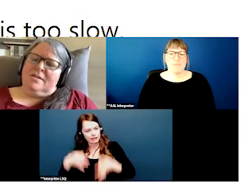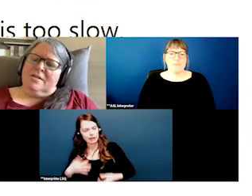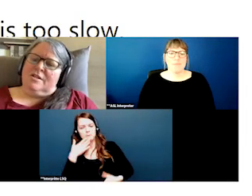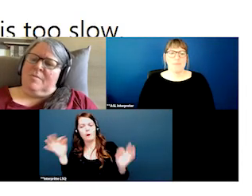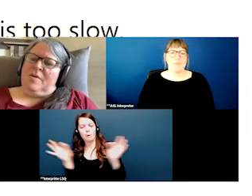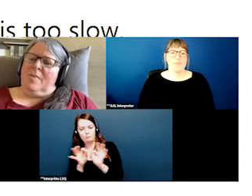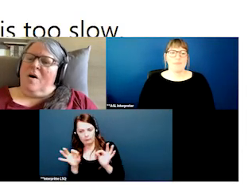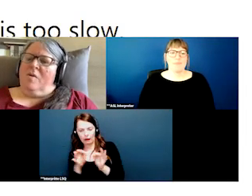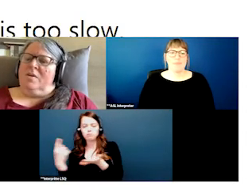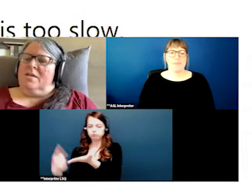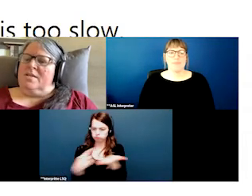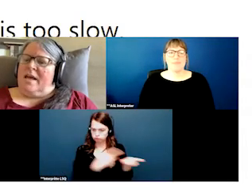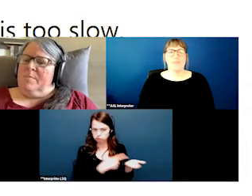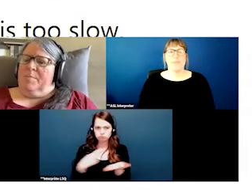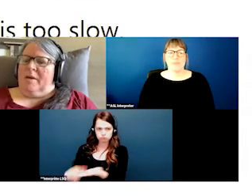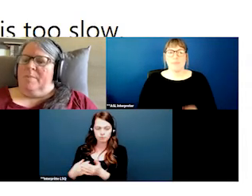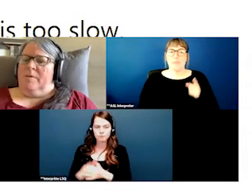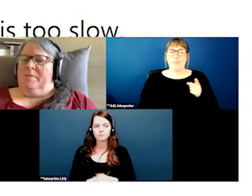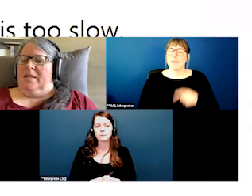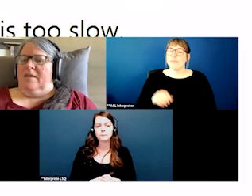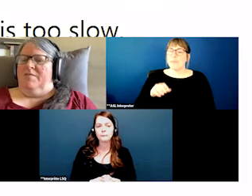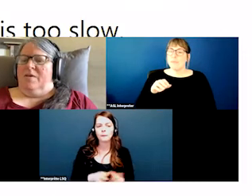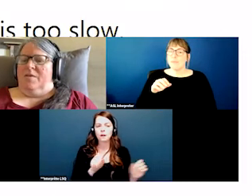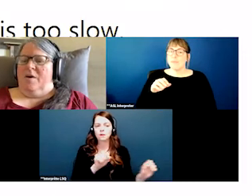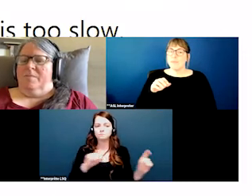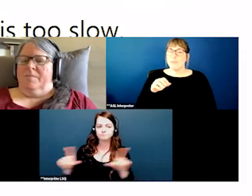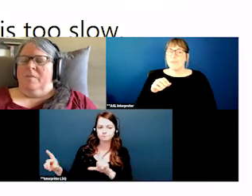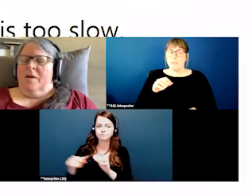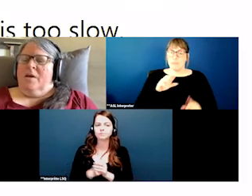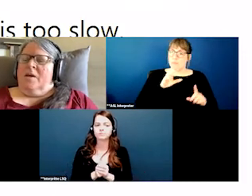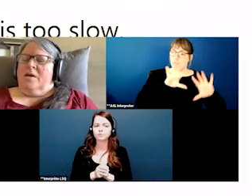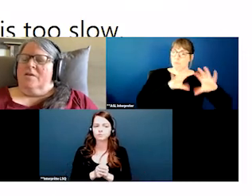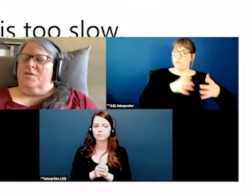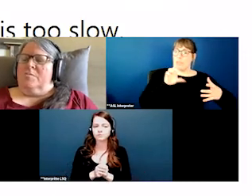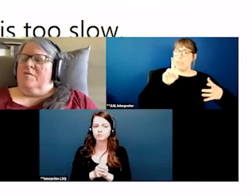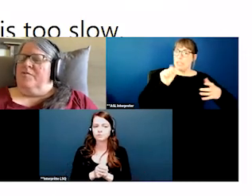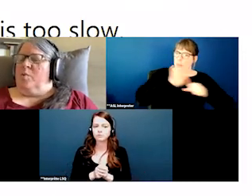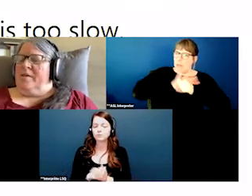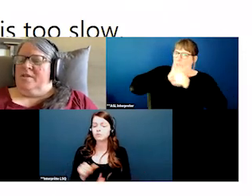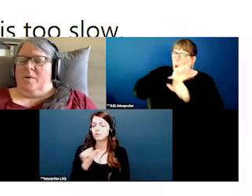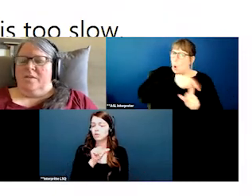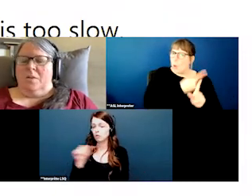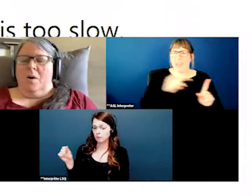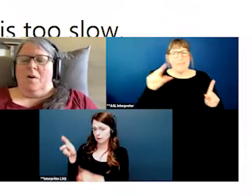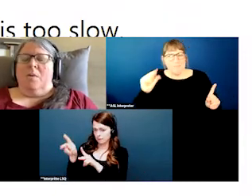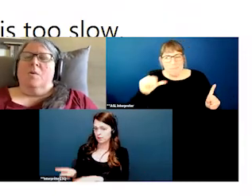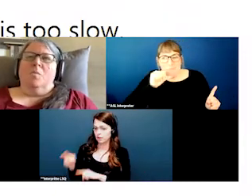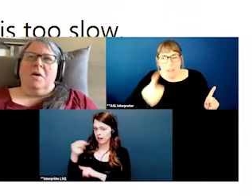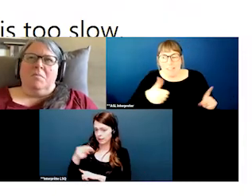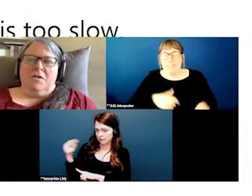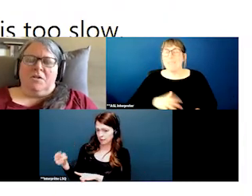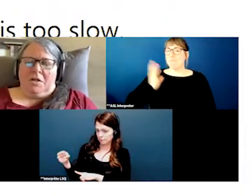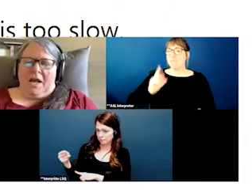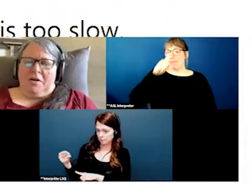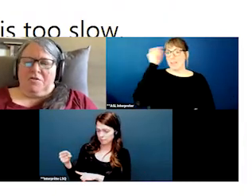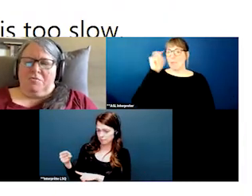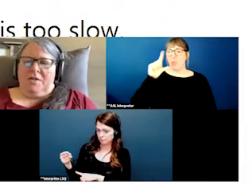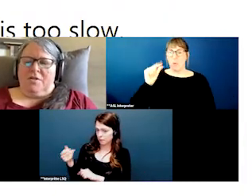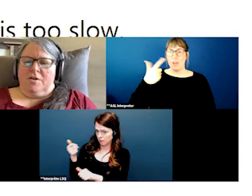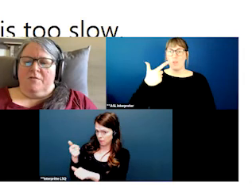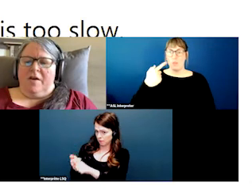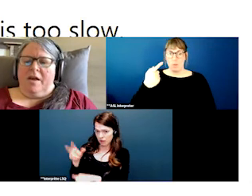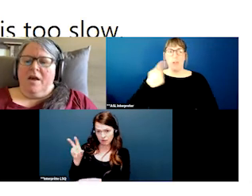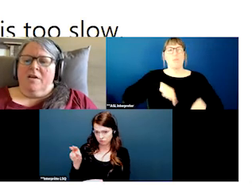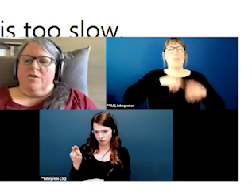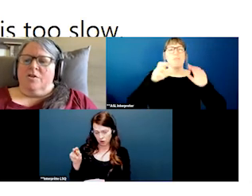This isn't something that only disabled people believe in, though. In the summer of 2021, we commissioned an Angus